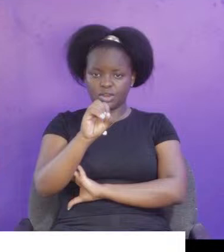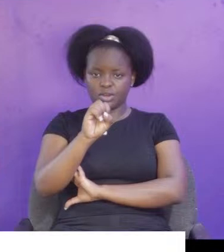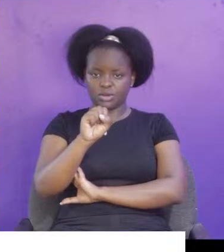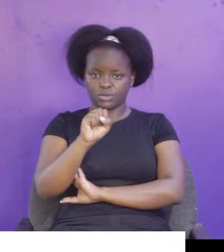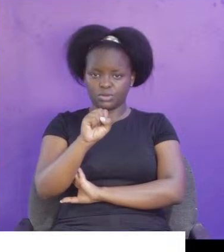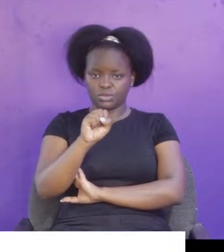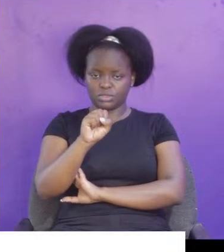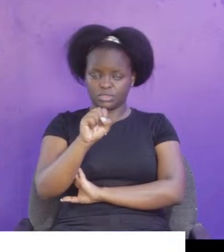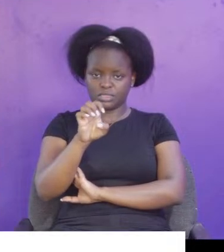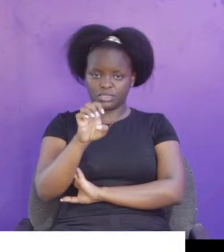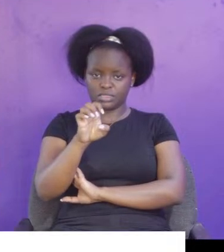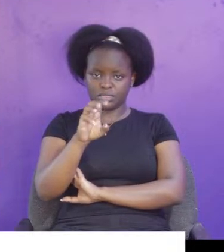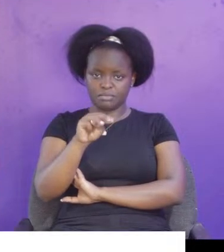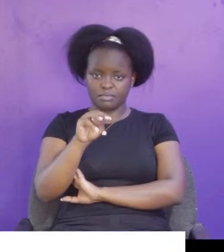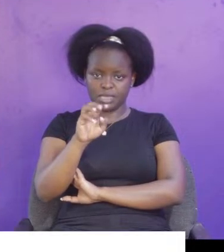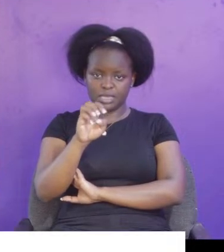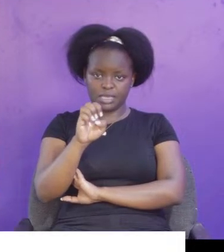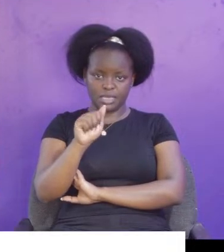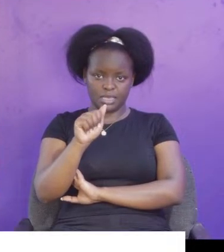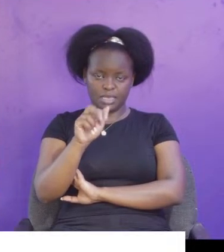and here again,